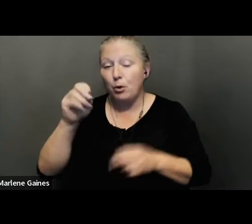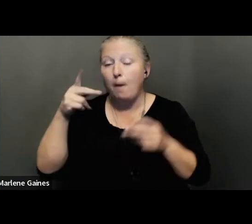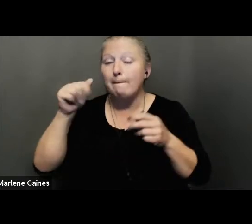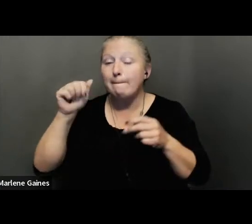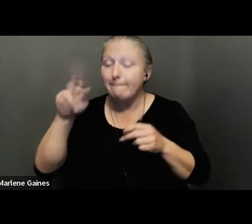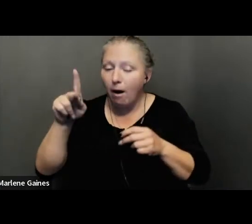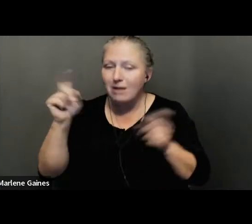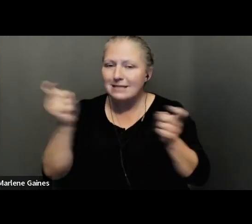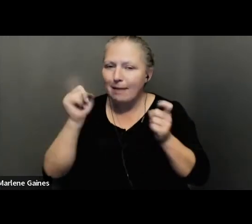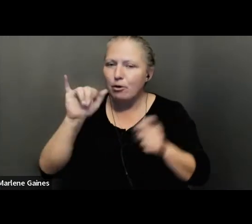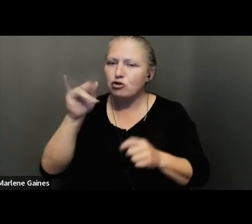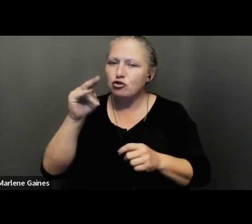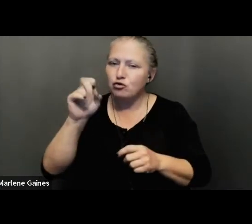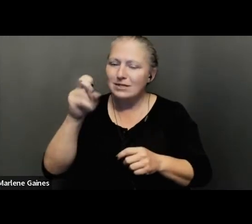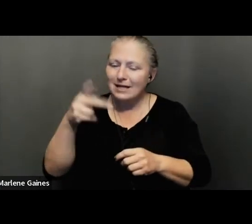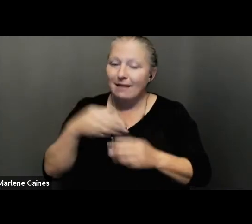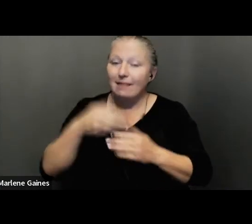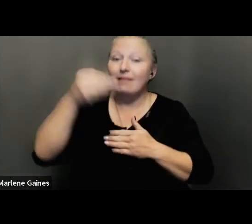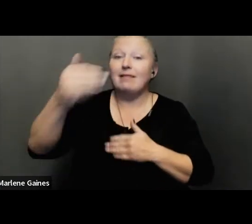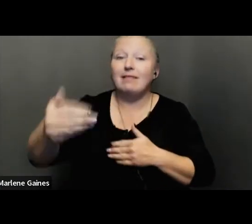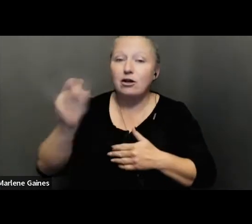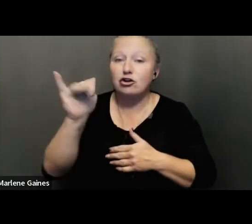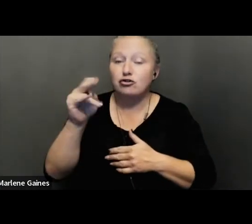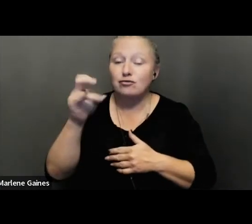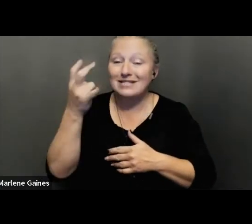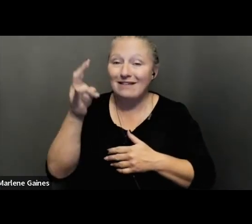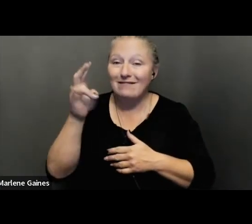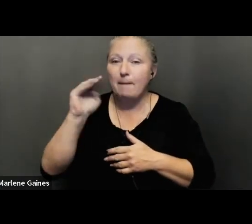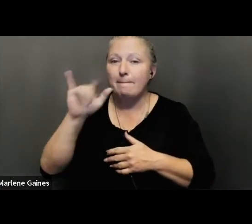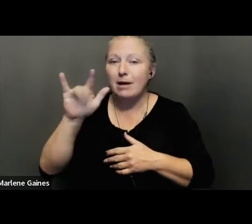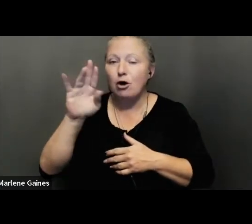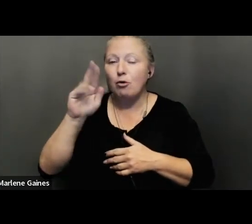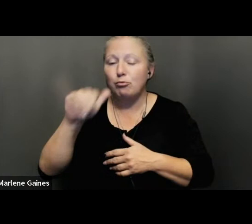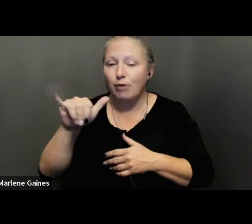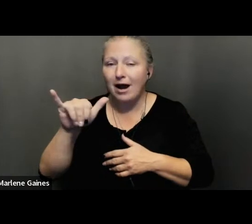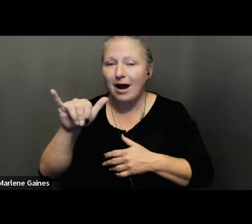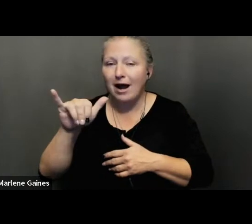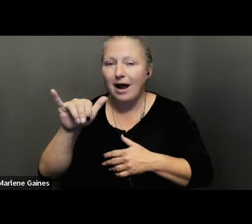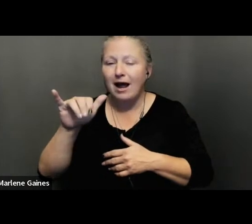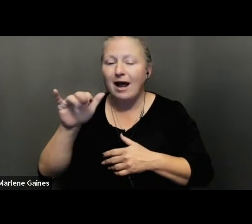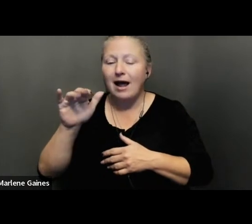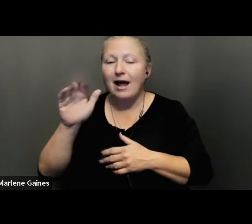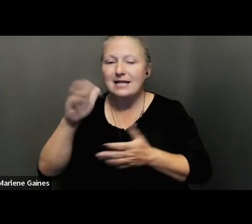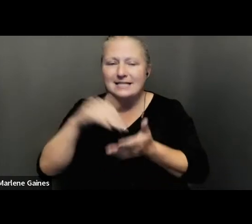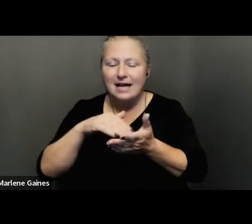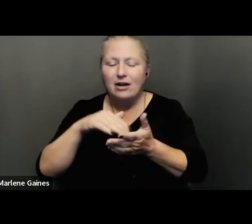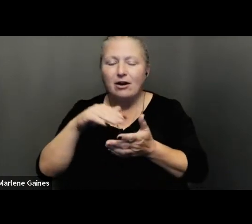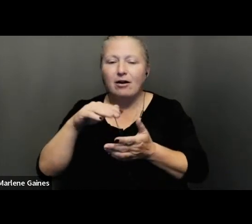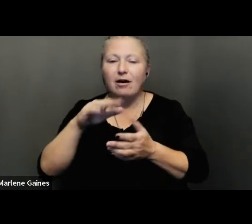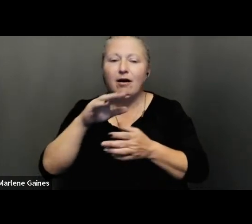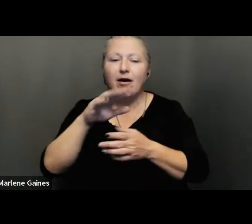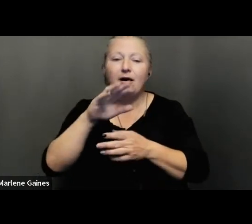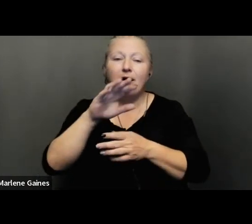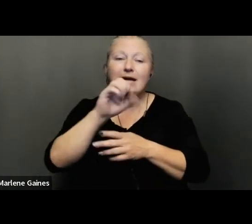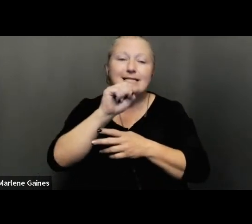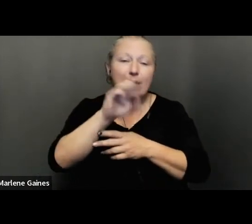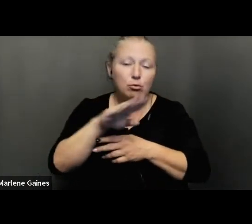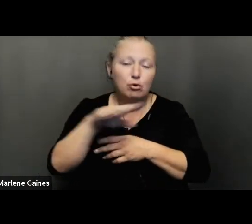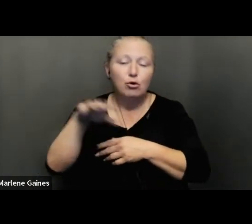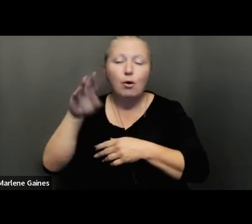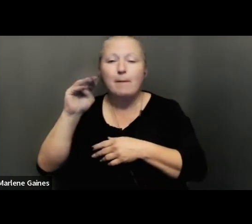Juneteenth. And then the following Saturday, June 17th at Millbrae Rec Center. So back-to-back Saturdays in San Bruno and Millbrae and others other